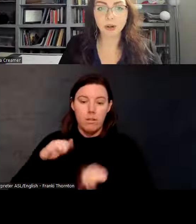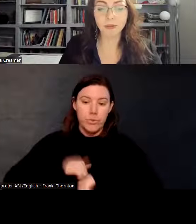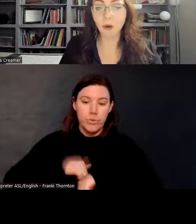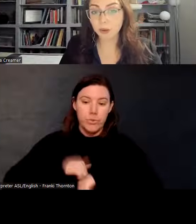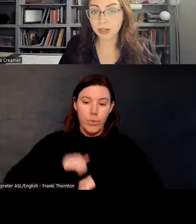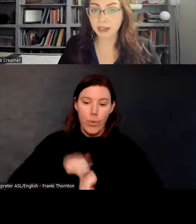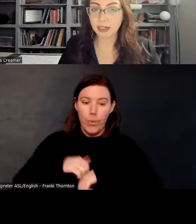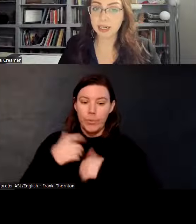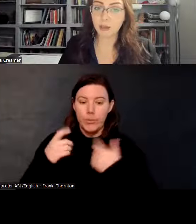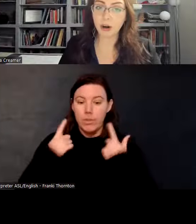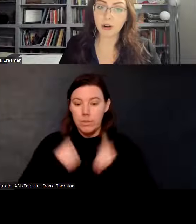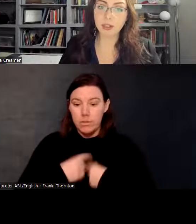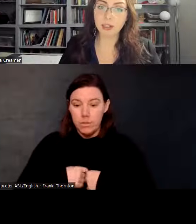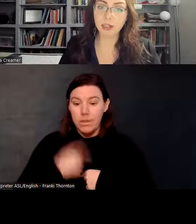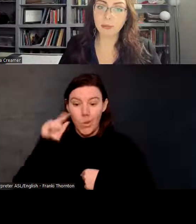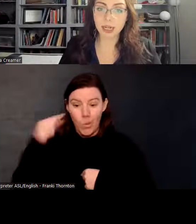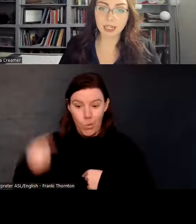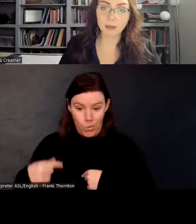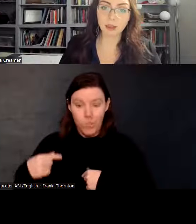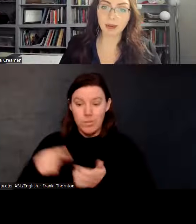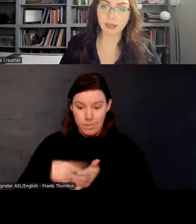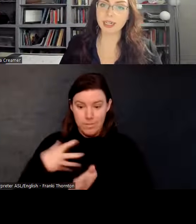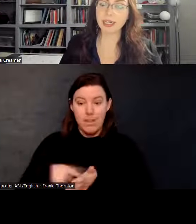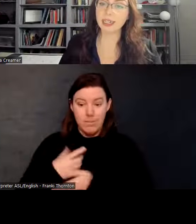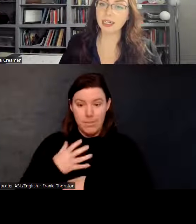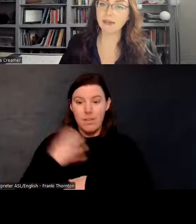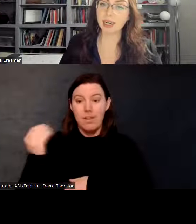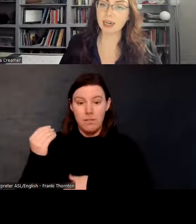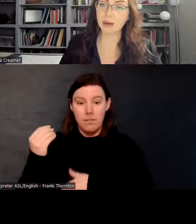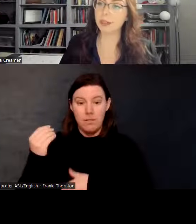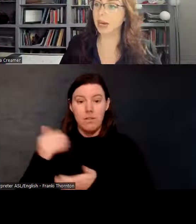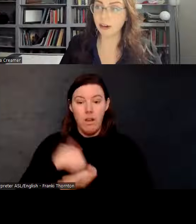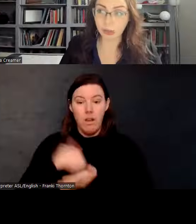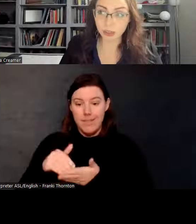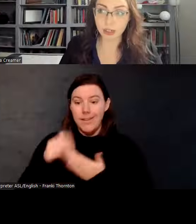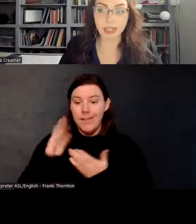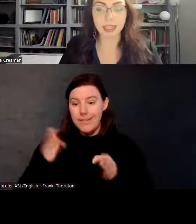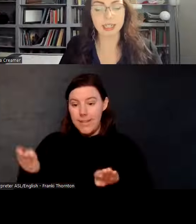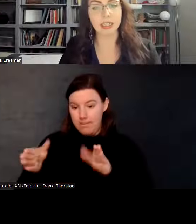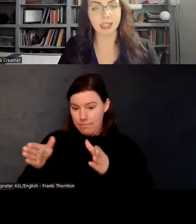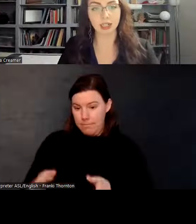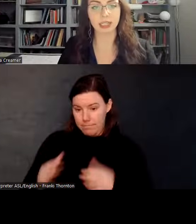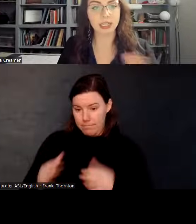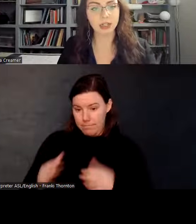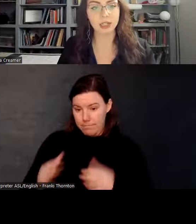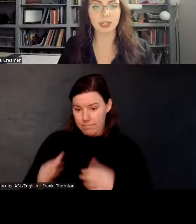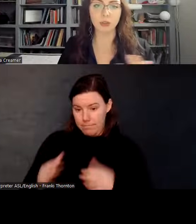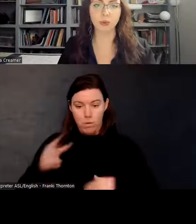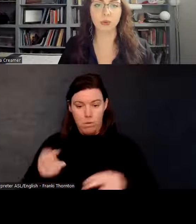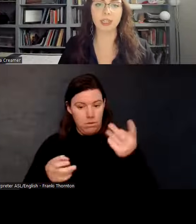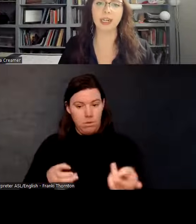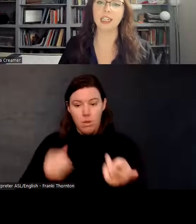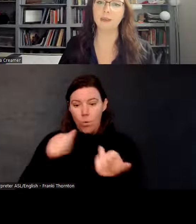pieces were of gold, and the dead were often deposited with objects that signified some kind of personal identity, such as seals